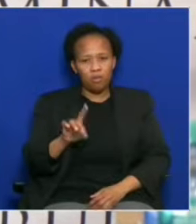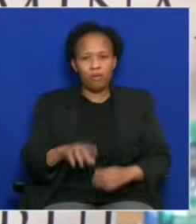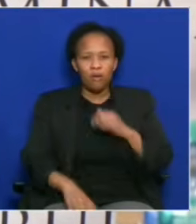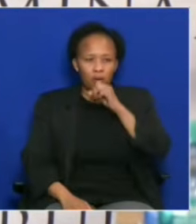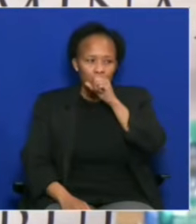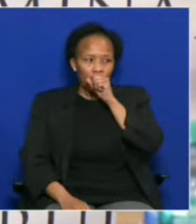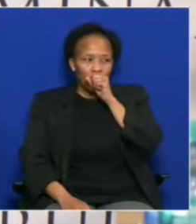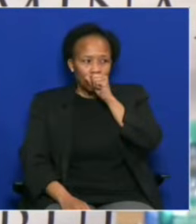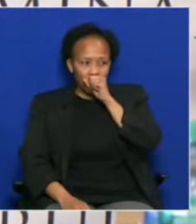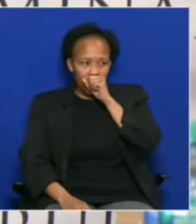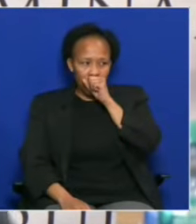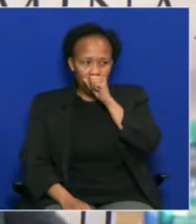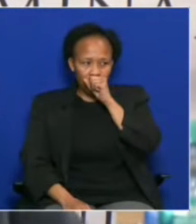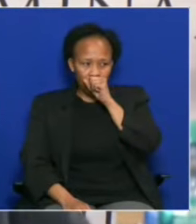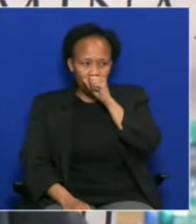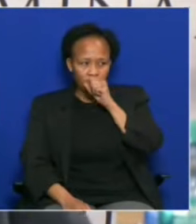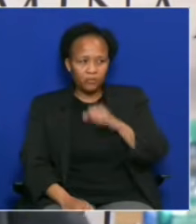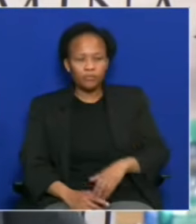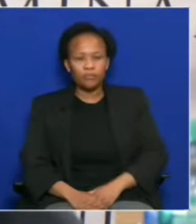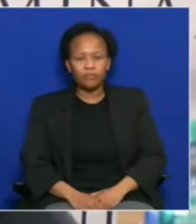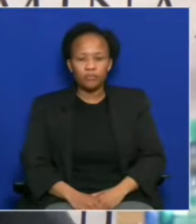681. Yes.